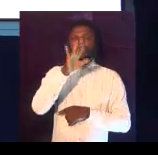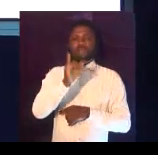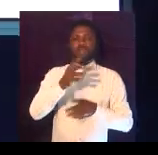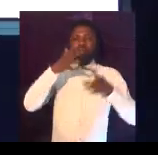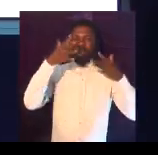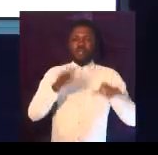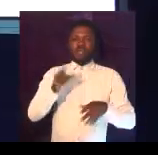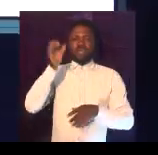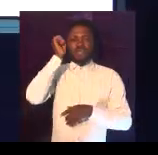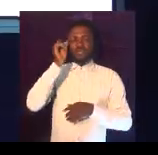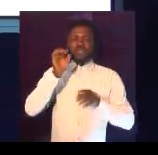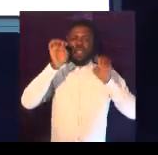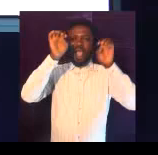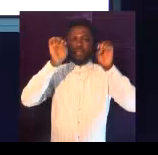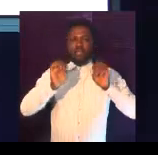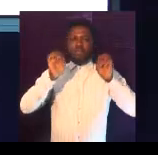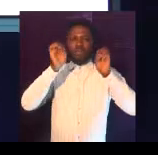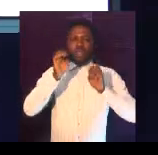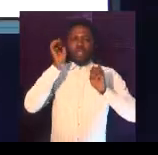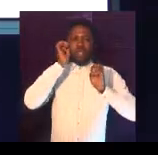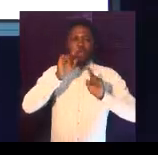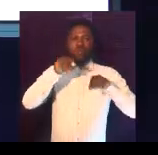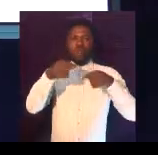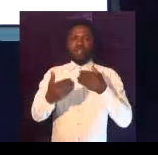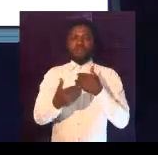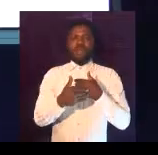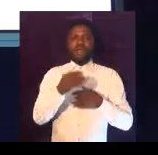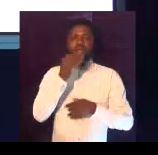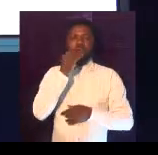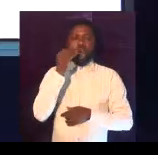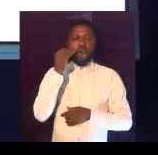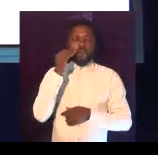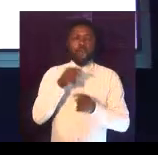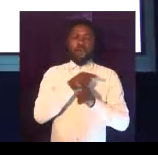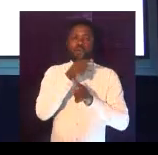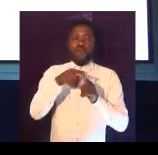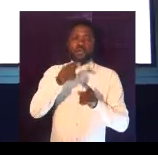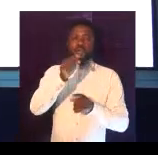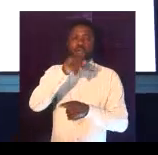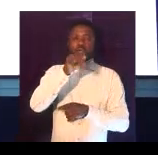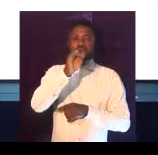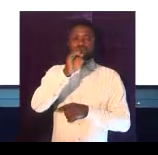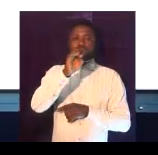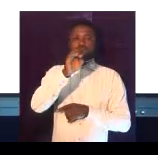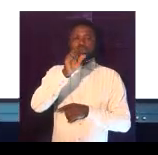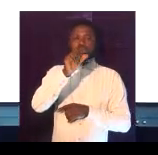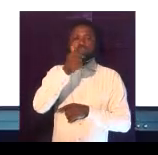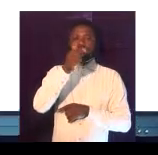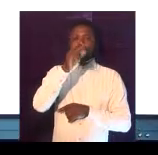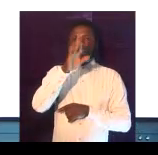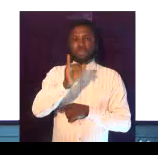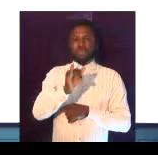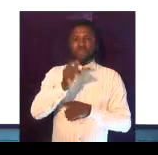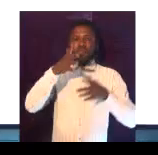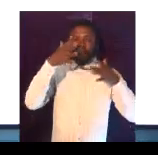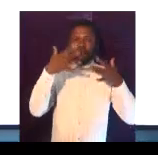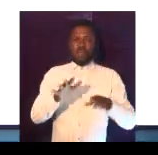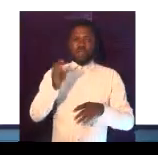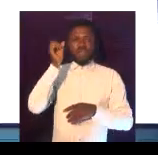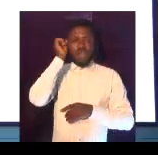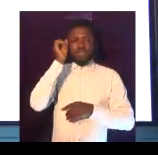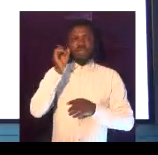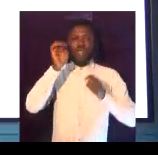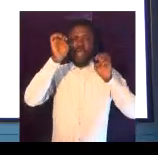his examination, he went back home. When Ajishegiri finished